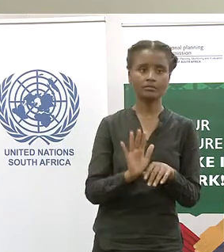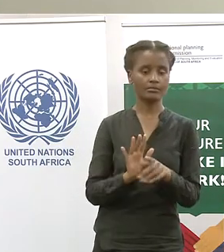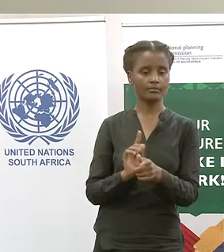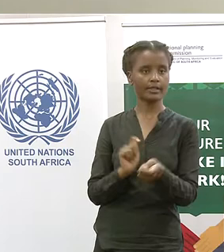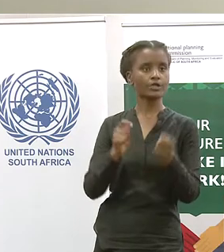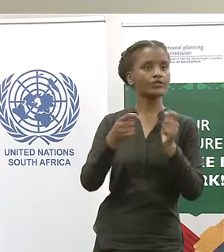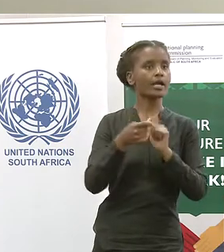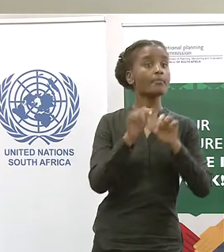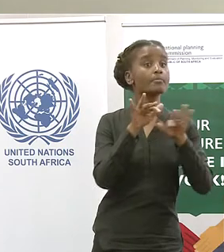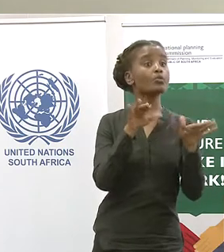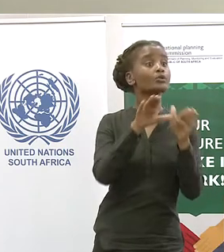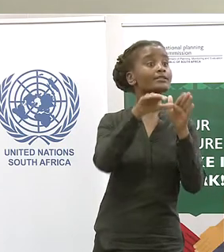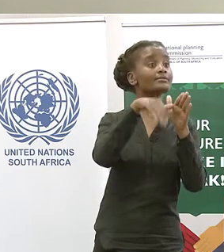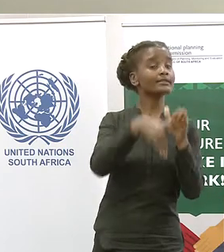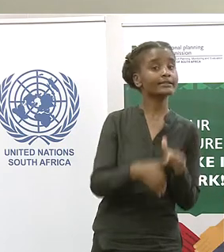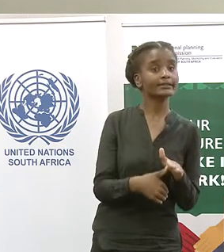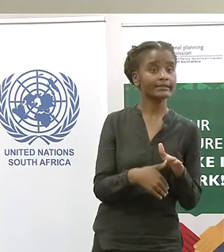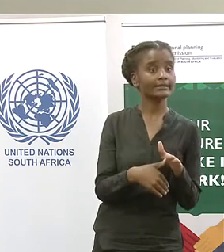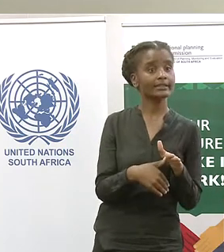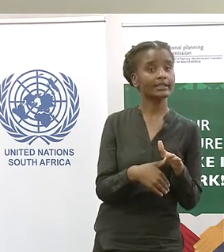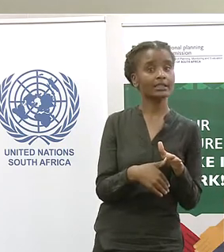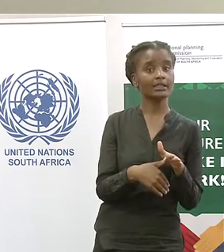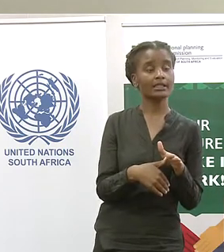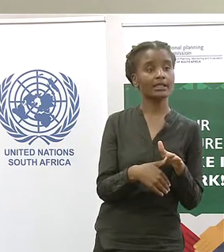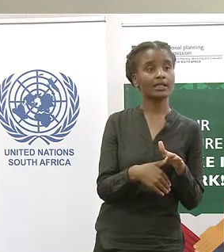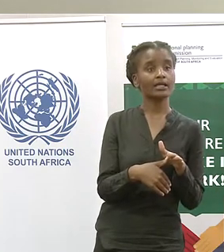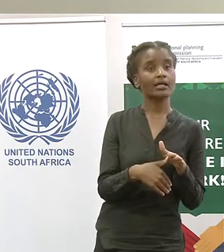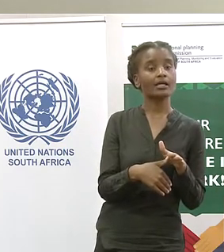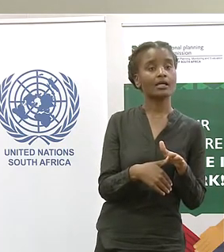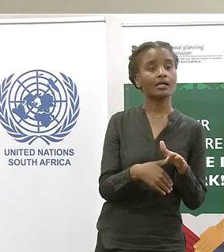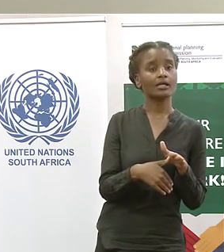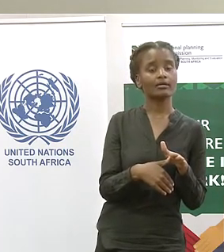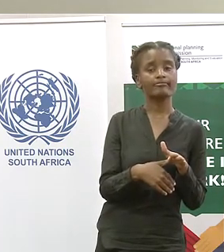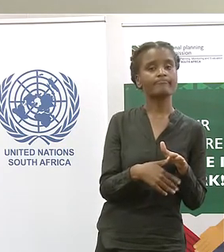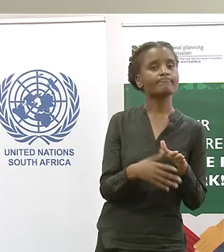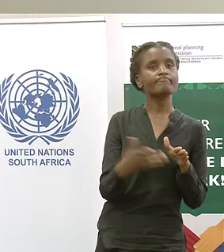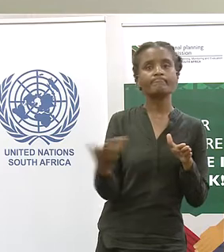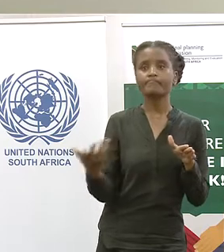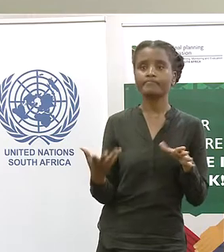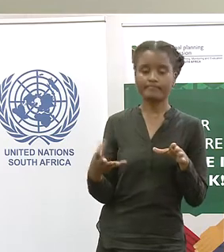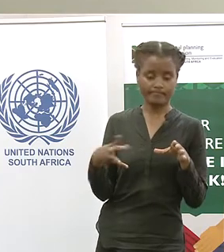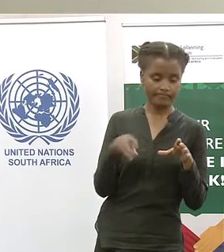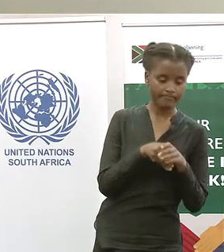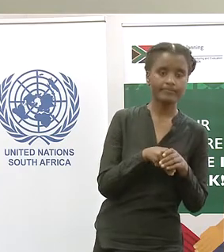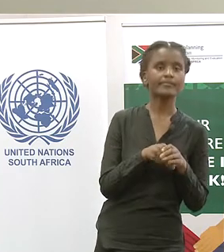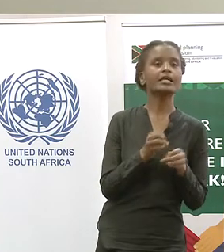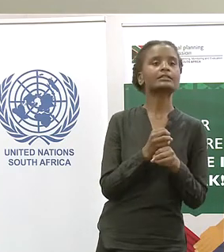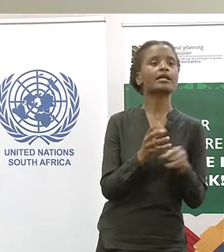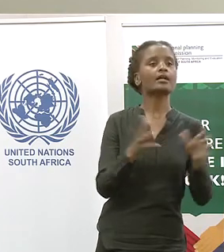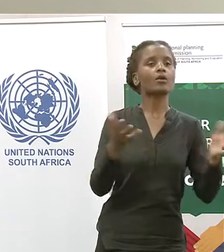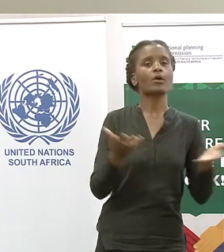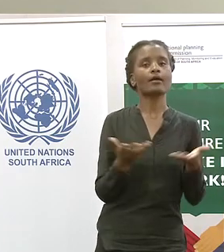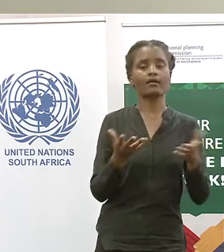people with disabilities in the most derogatory way, from the families out